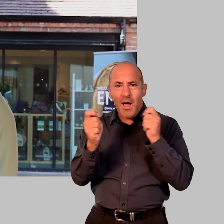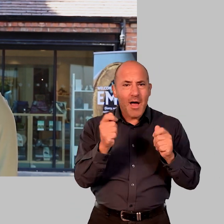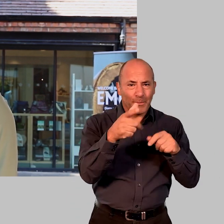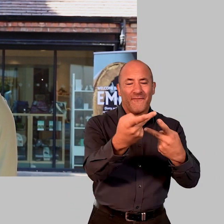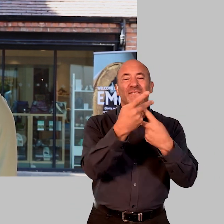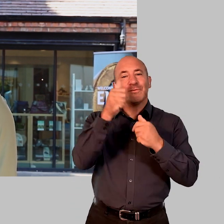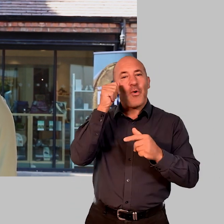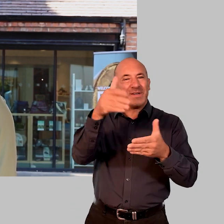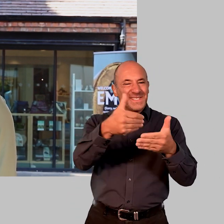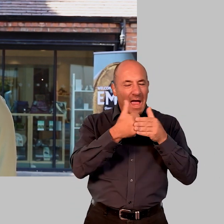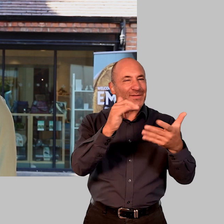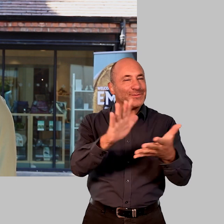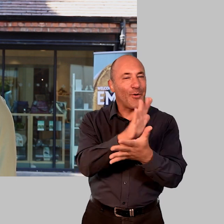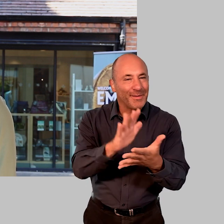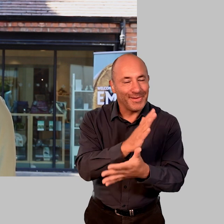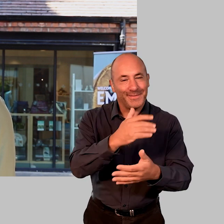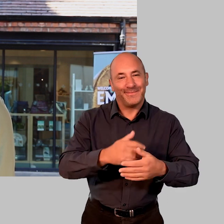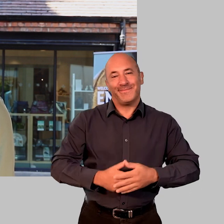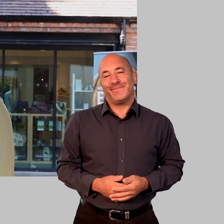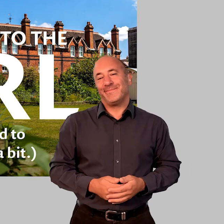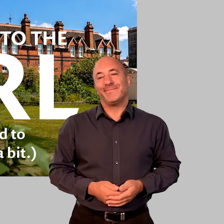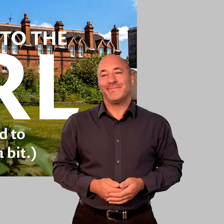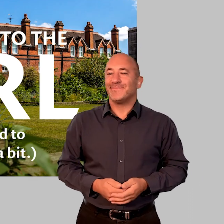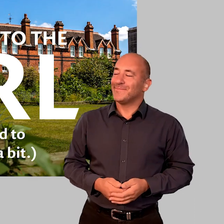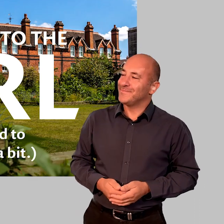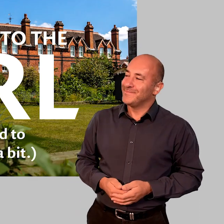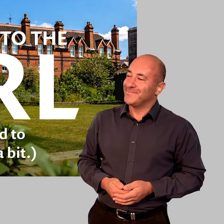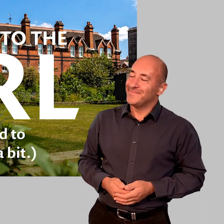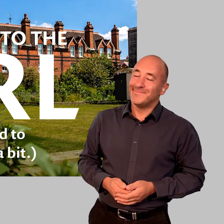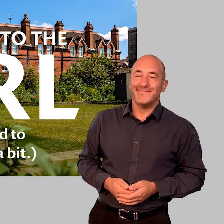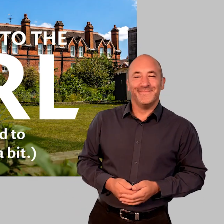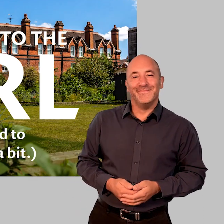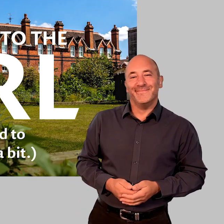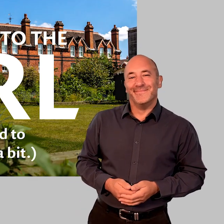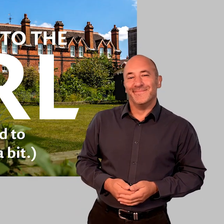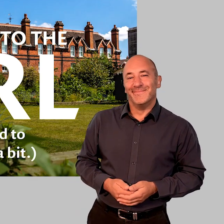make your visit as safe and as enjoyable as possible.